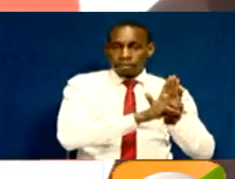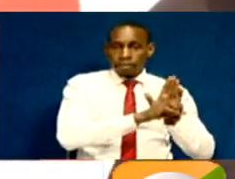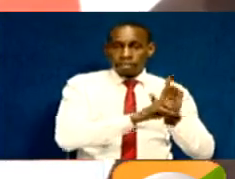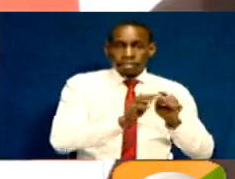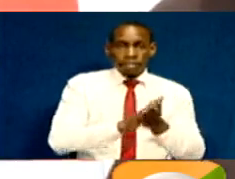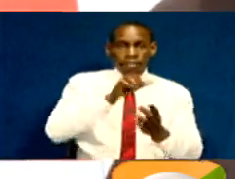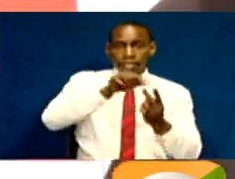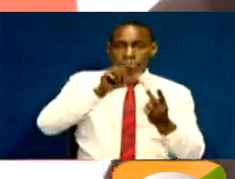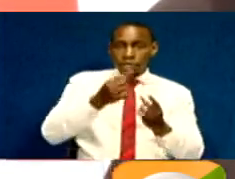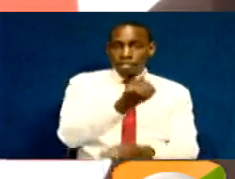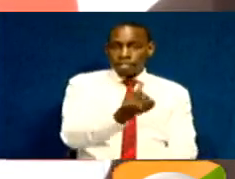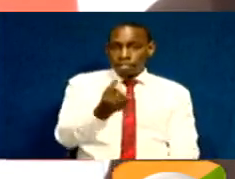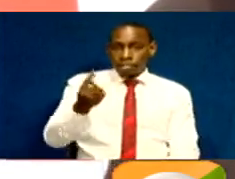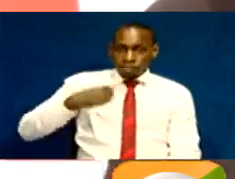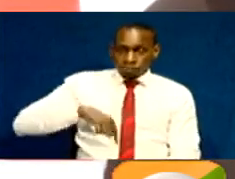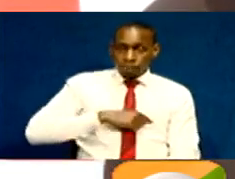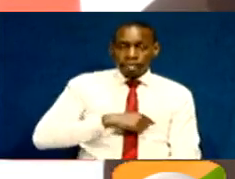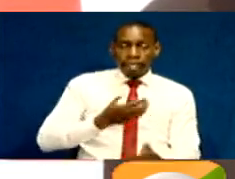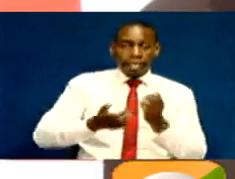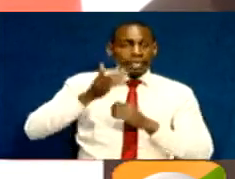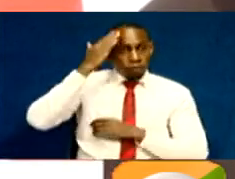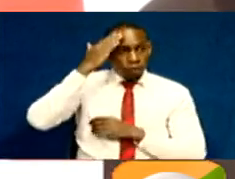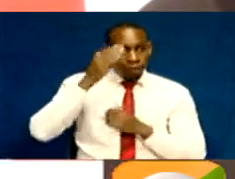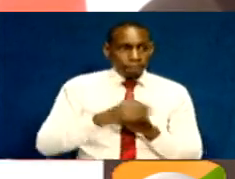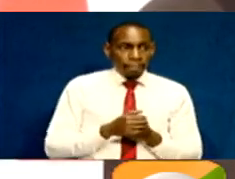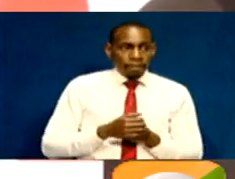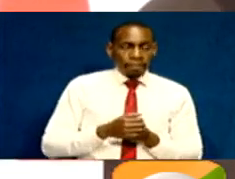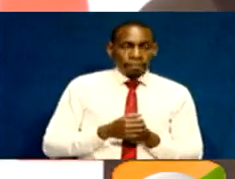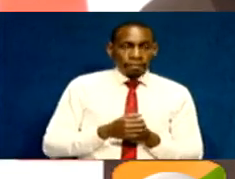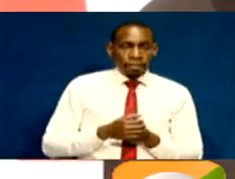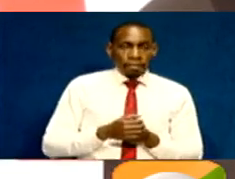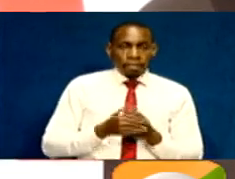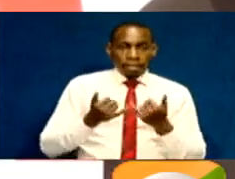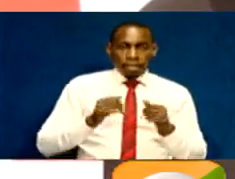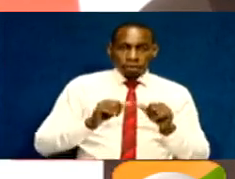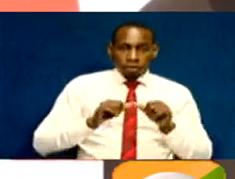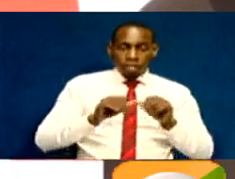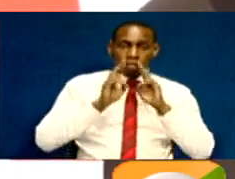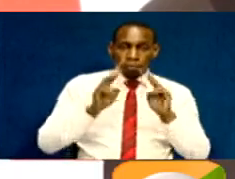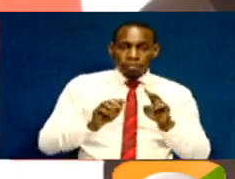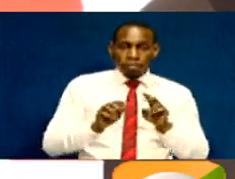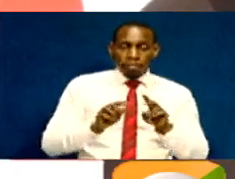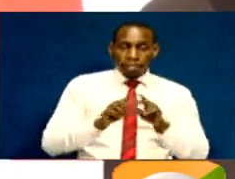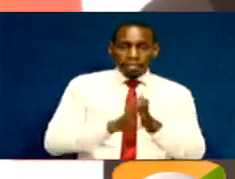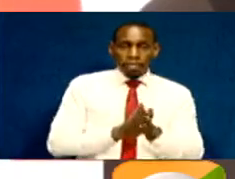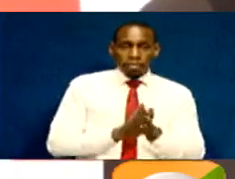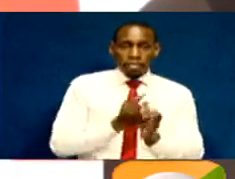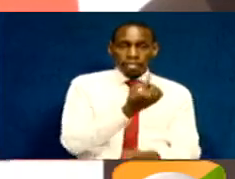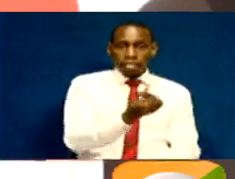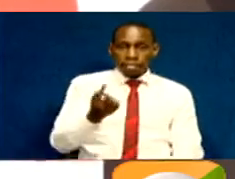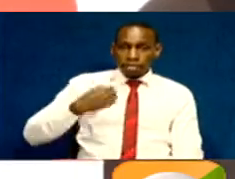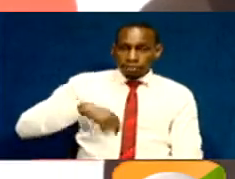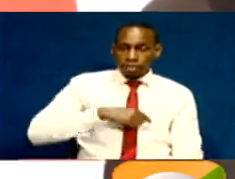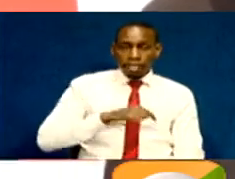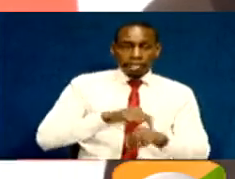each one of us needs to make. The keeping of peace starts with each of us,